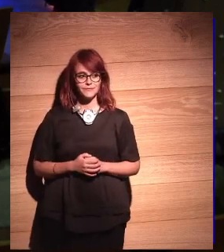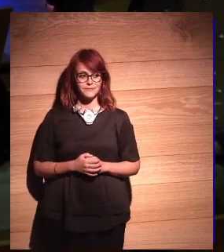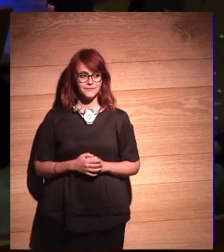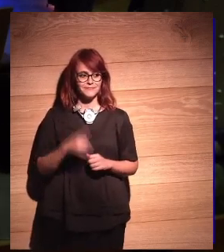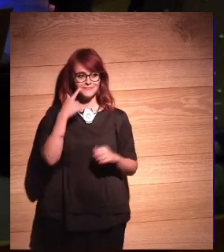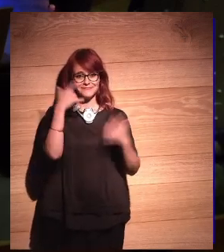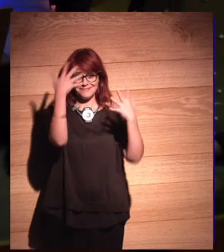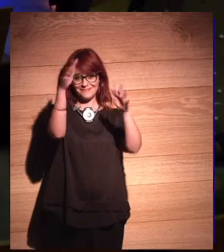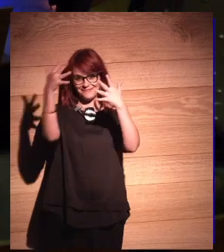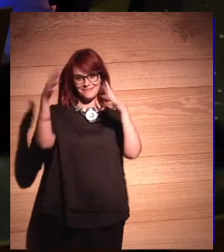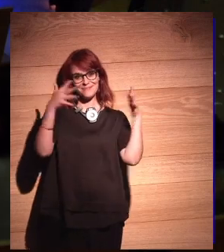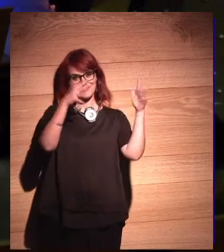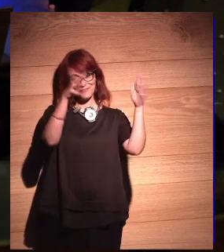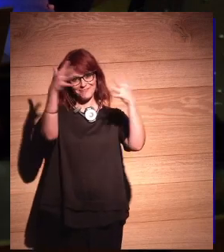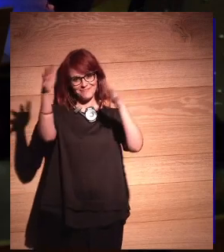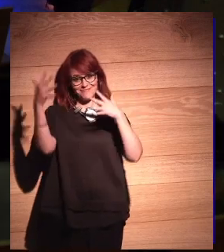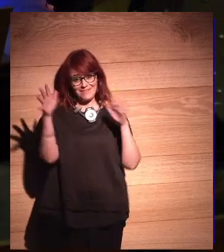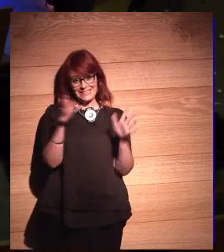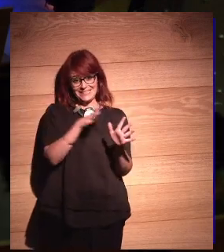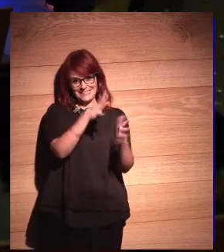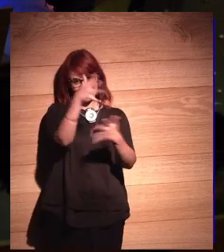I don't think.